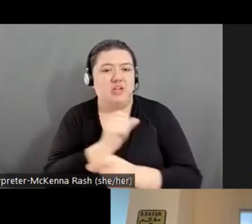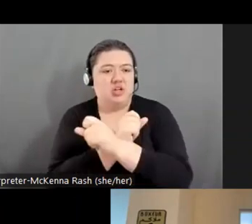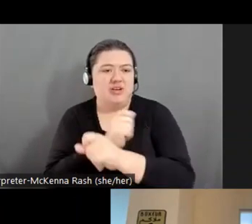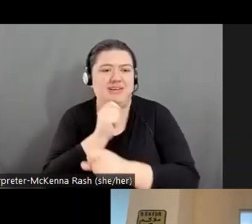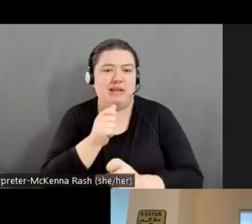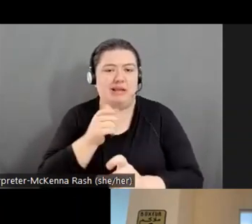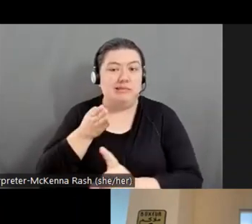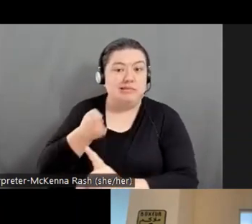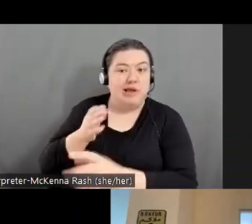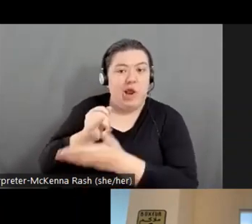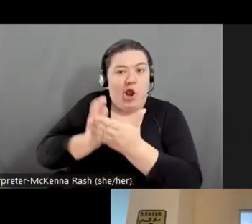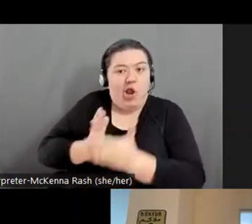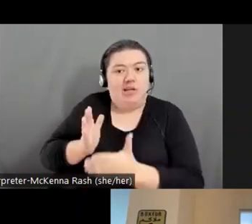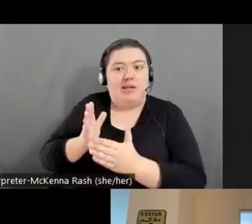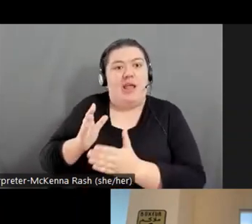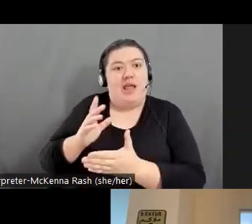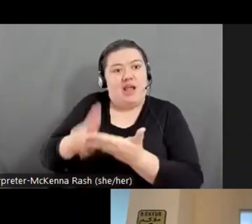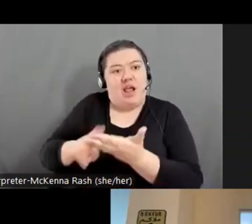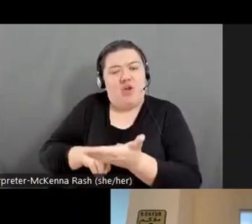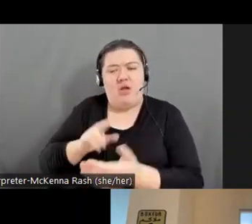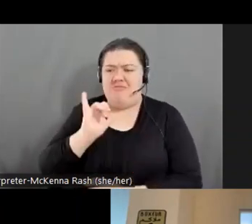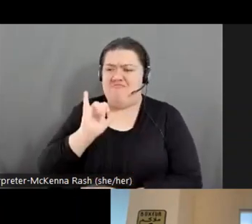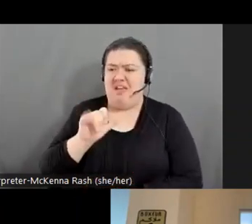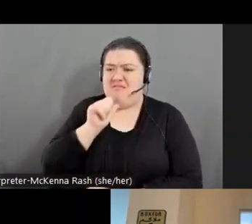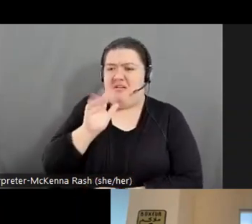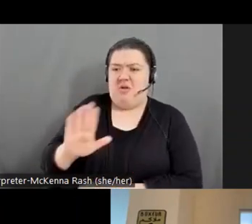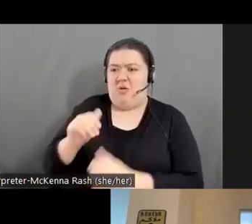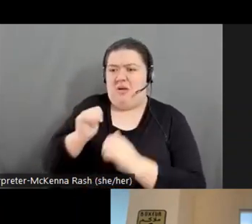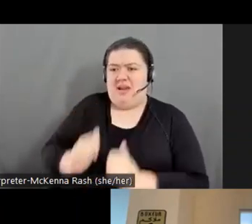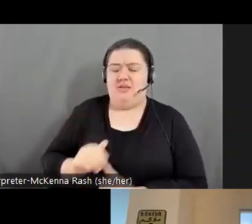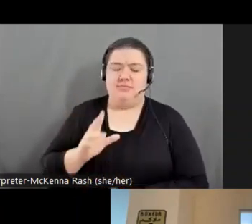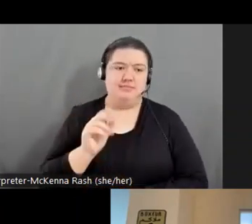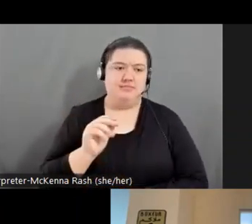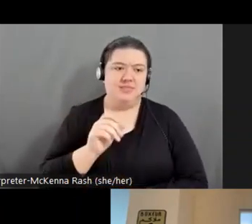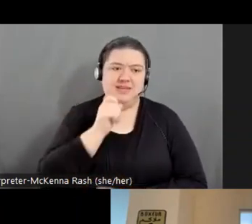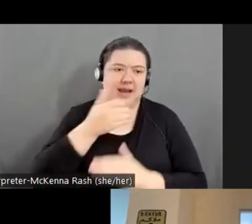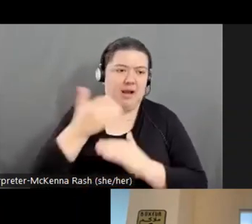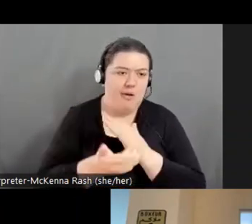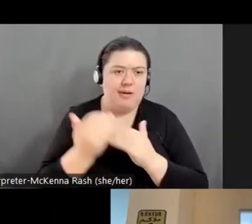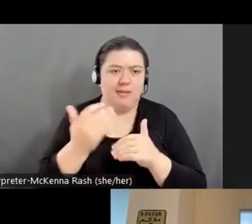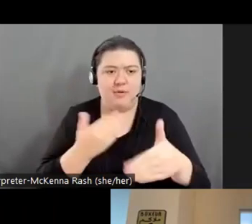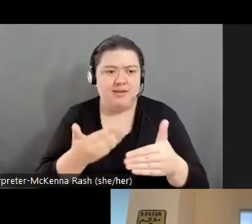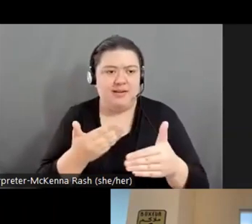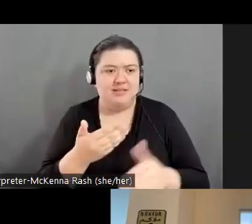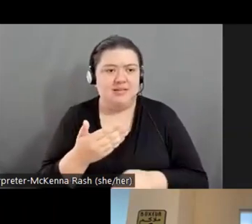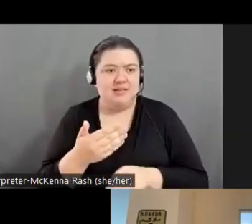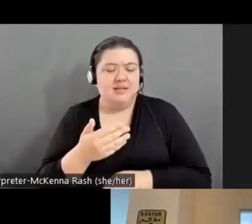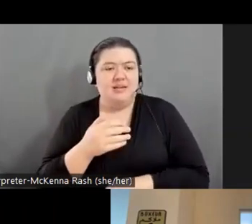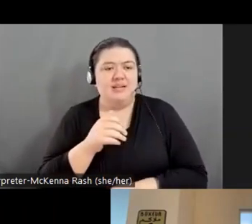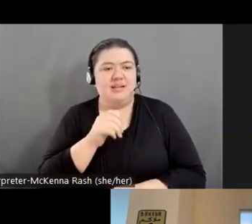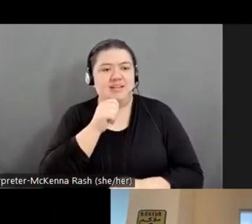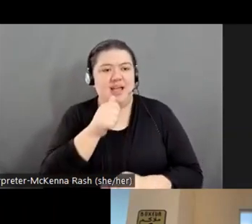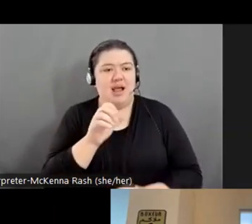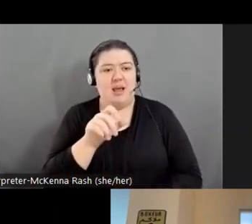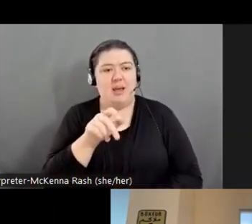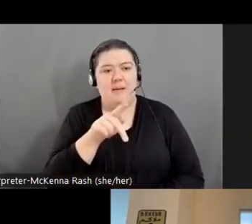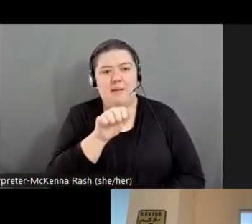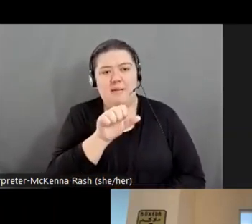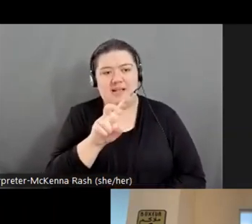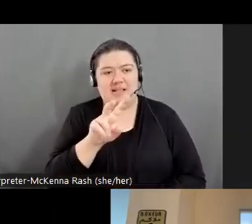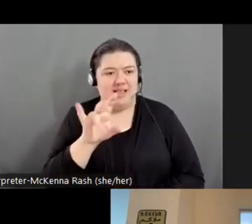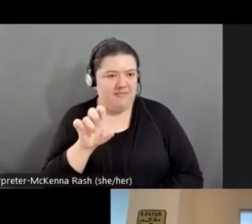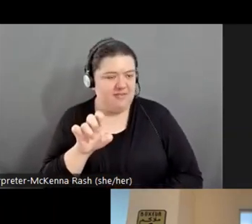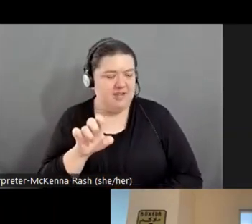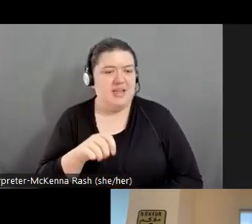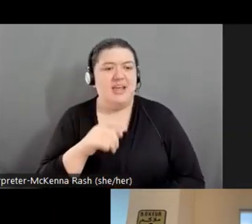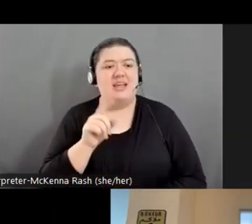and being like, oh, this is no longer your agent. It's not an automated process. It would take, it's not a passive process. It's something that I actively would